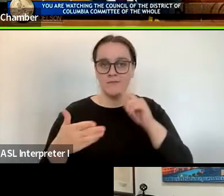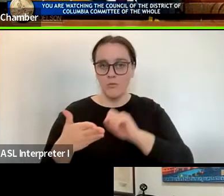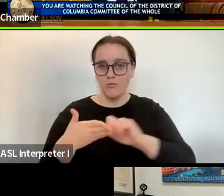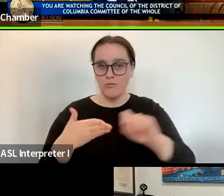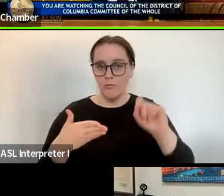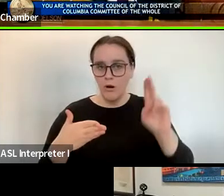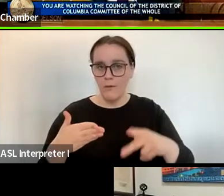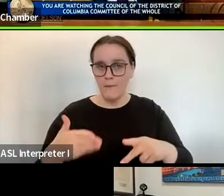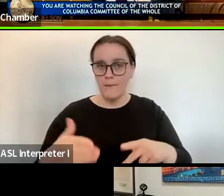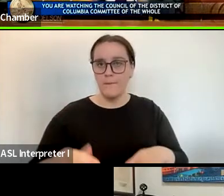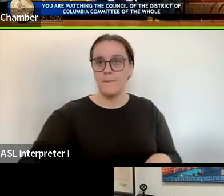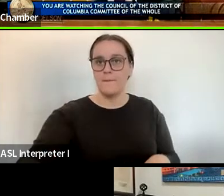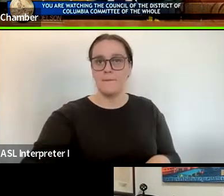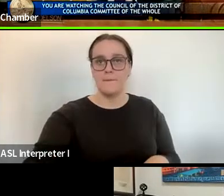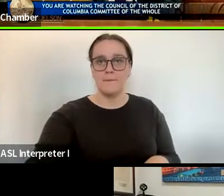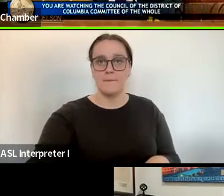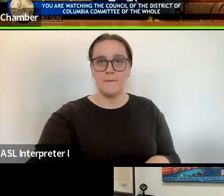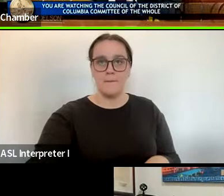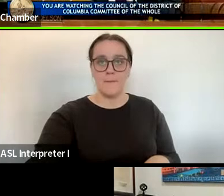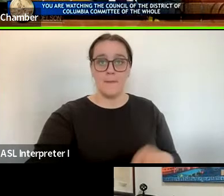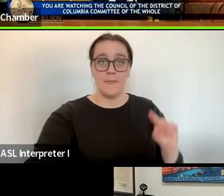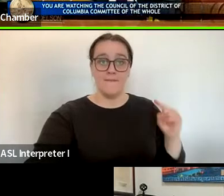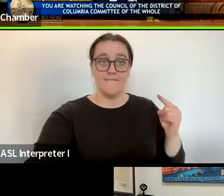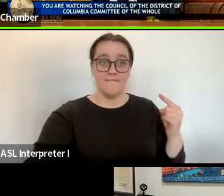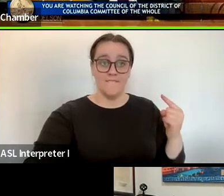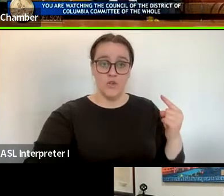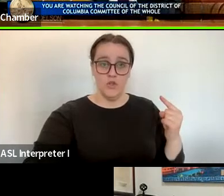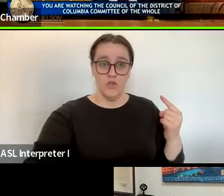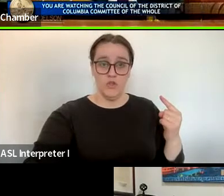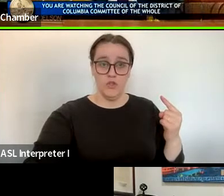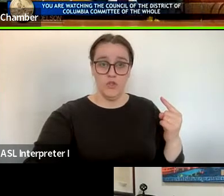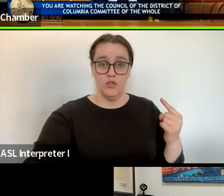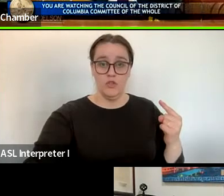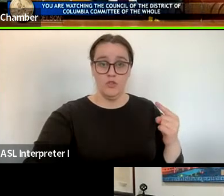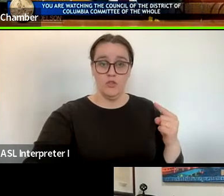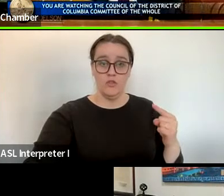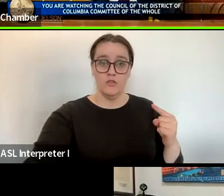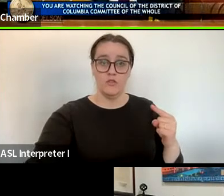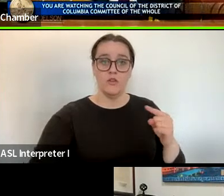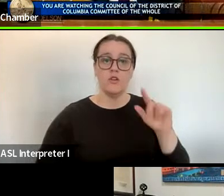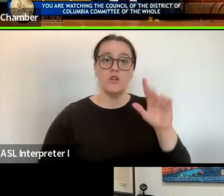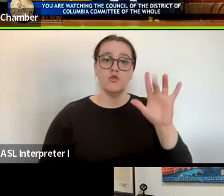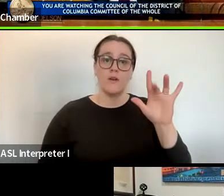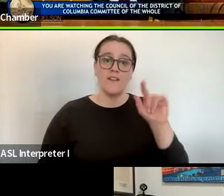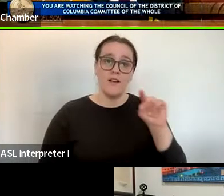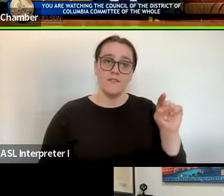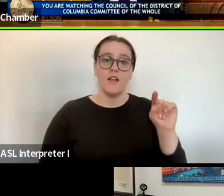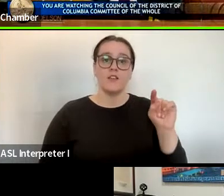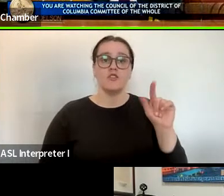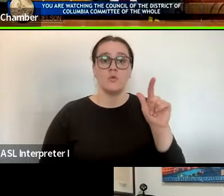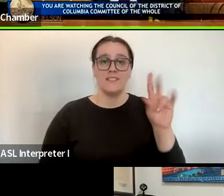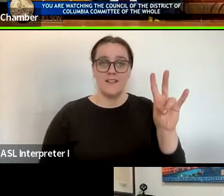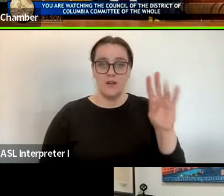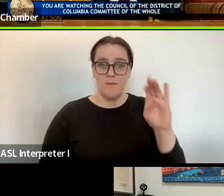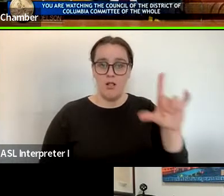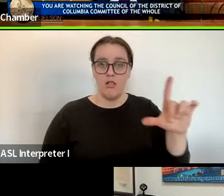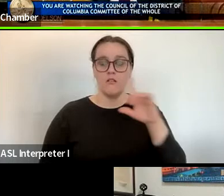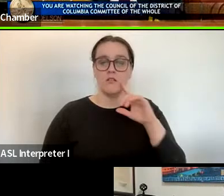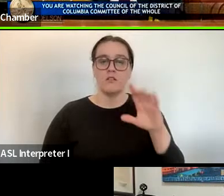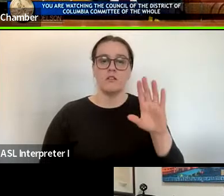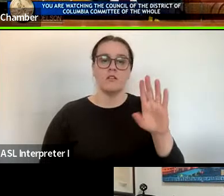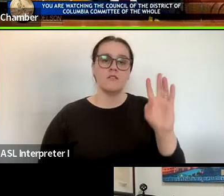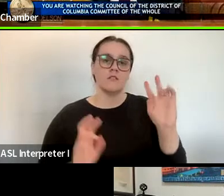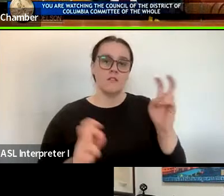Whole. The first is Bill 25-27, entitled the Devon T. McNeil the